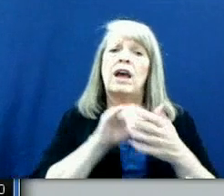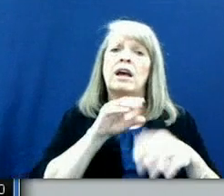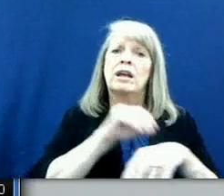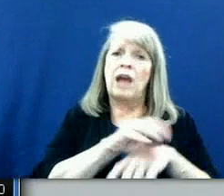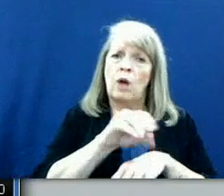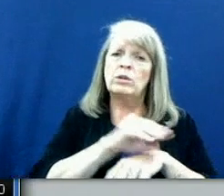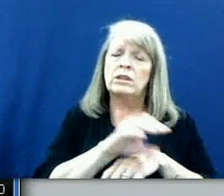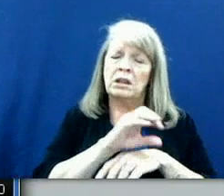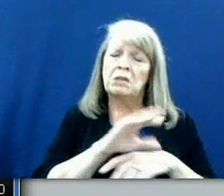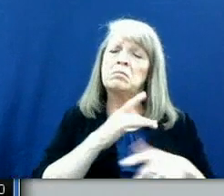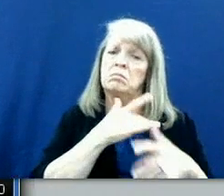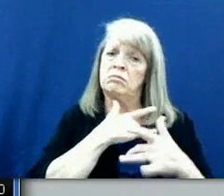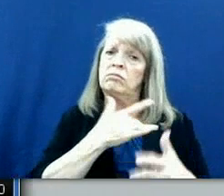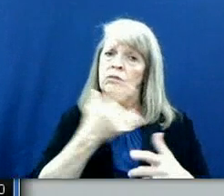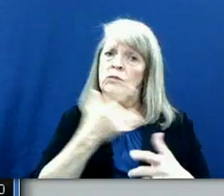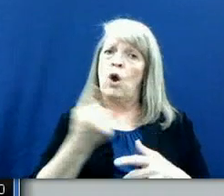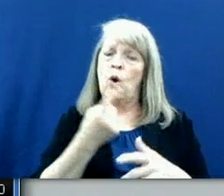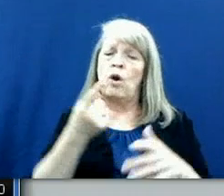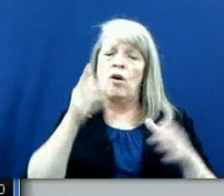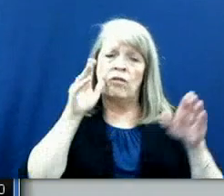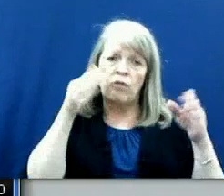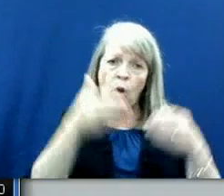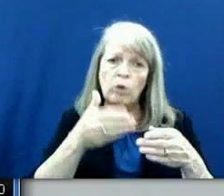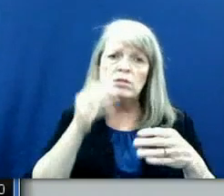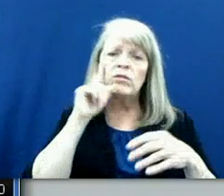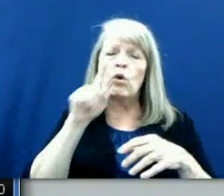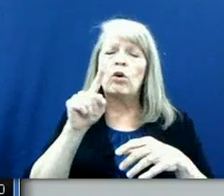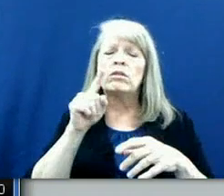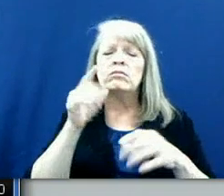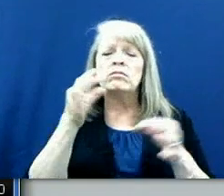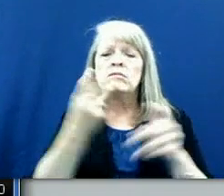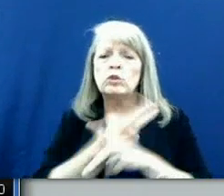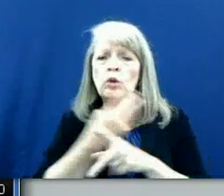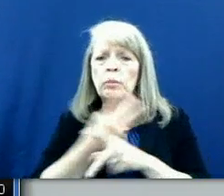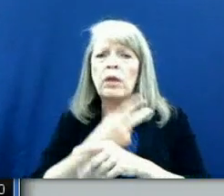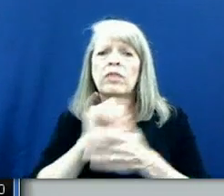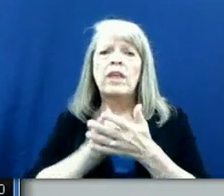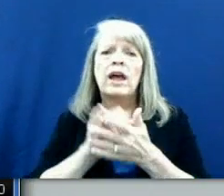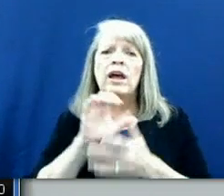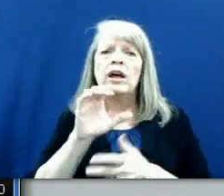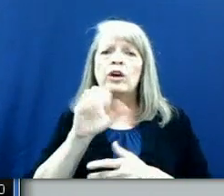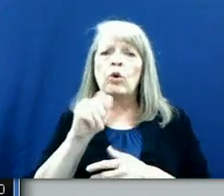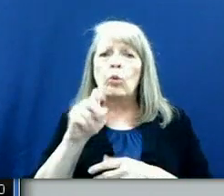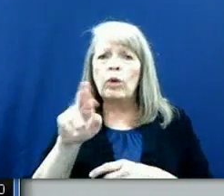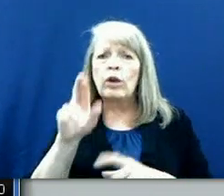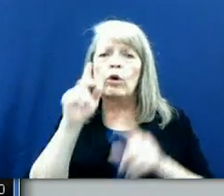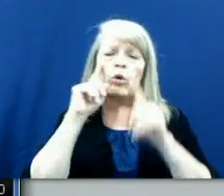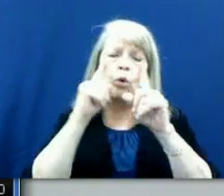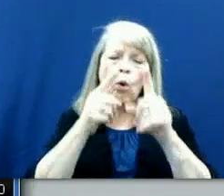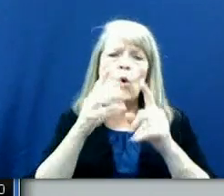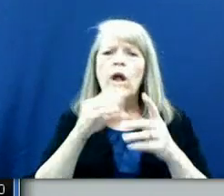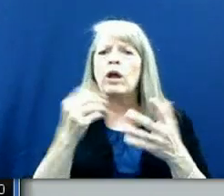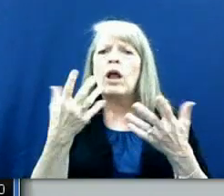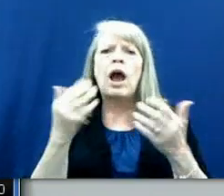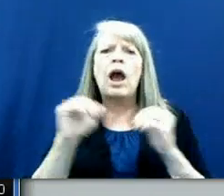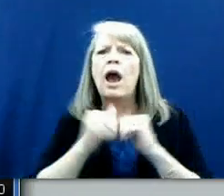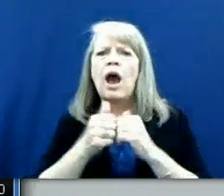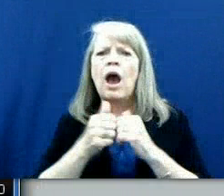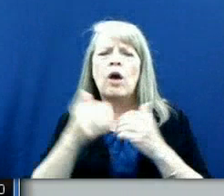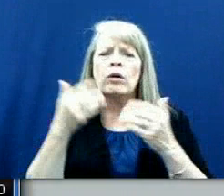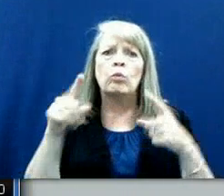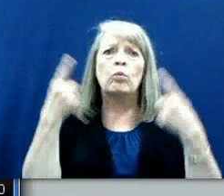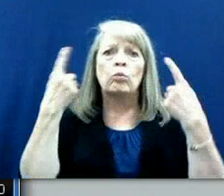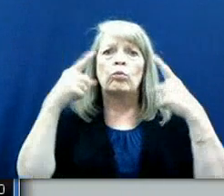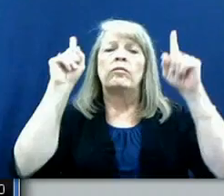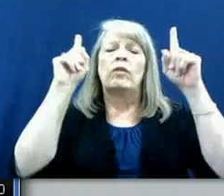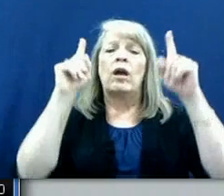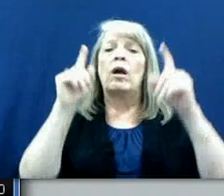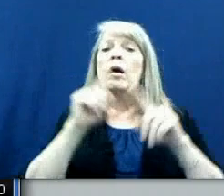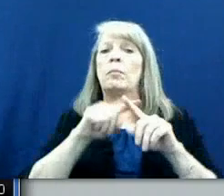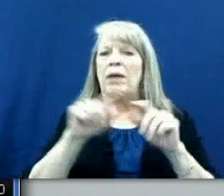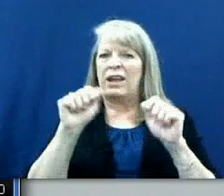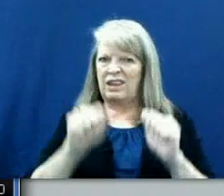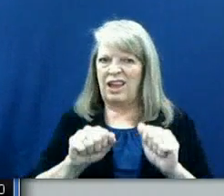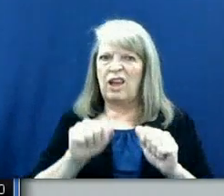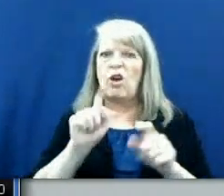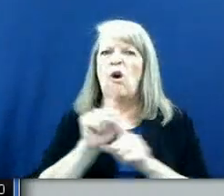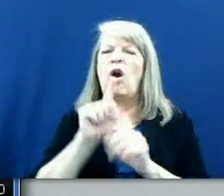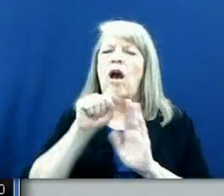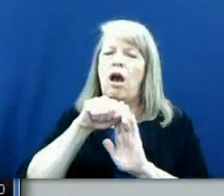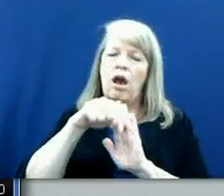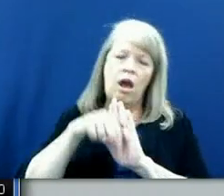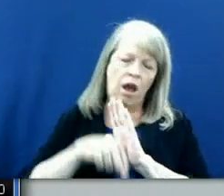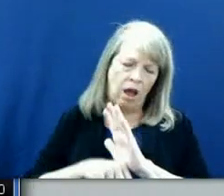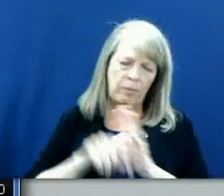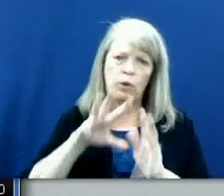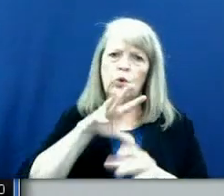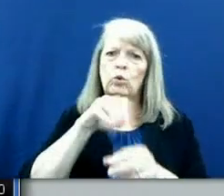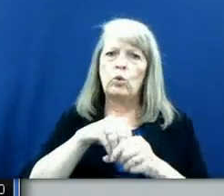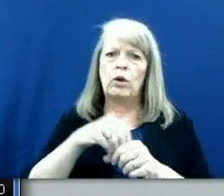are focused on determining career goals and pursuing them, can in fact be as in-depth as mental health